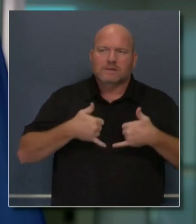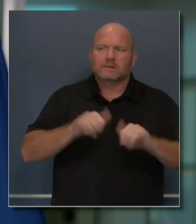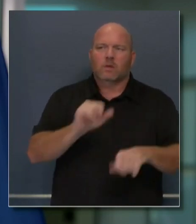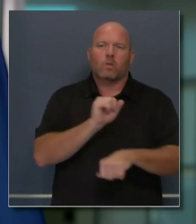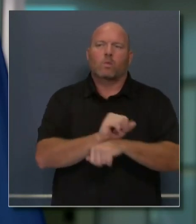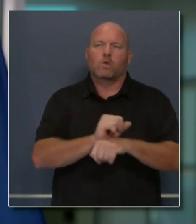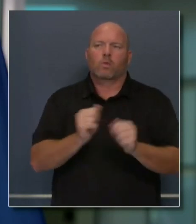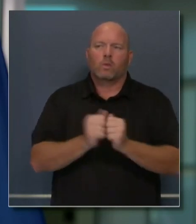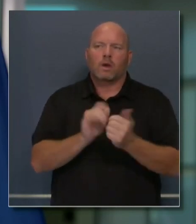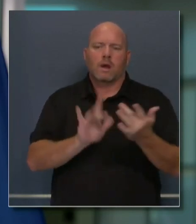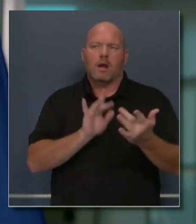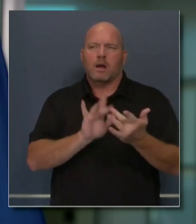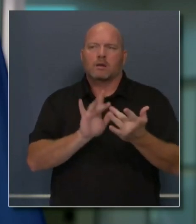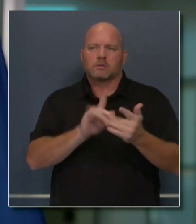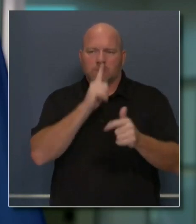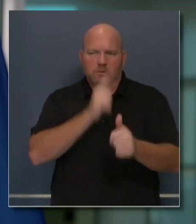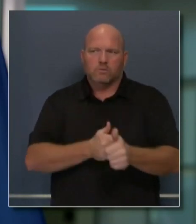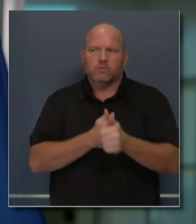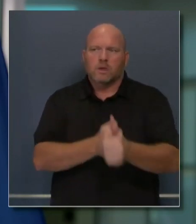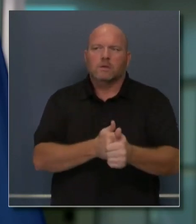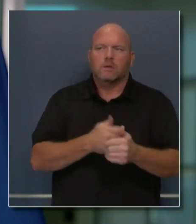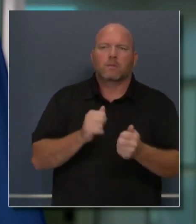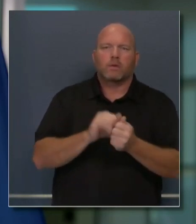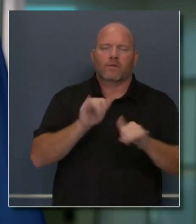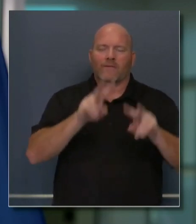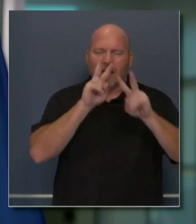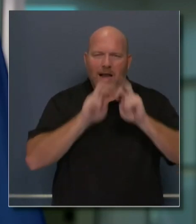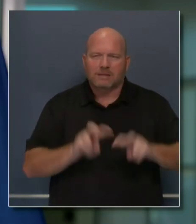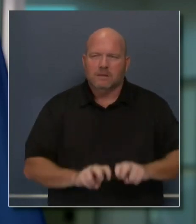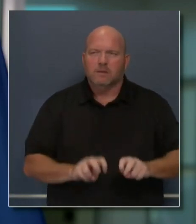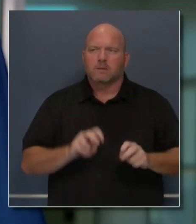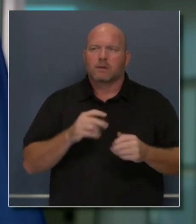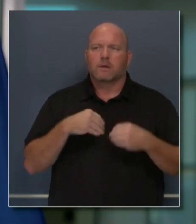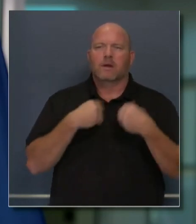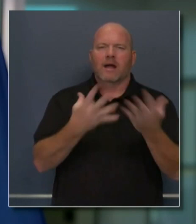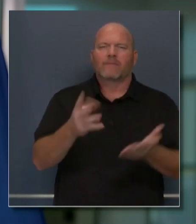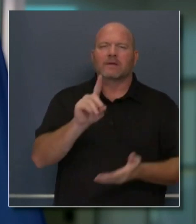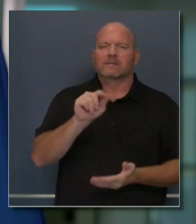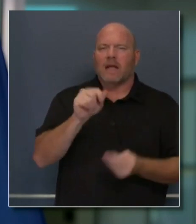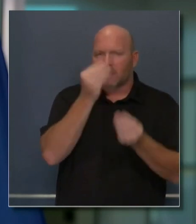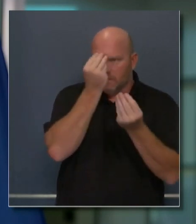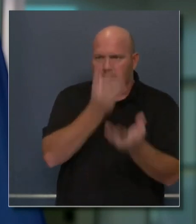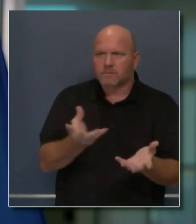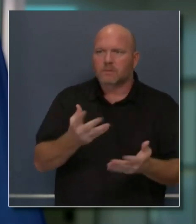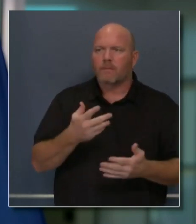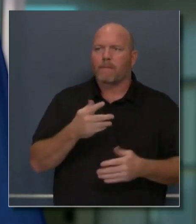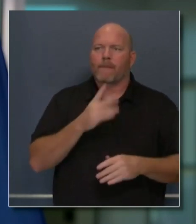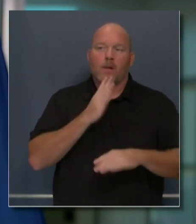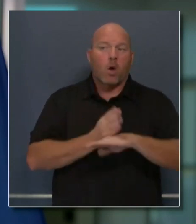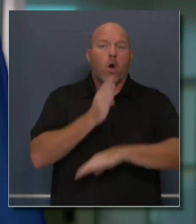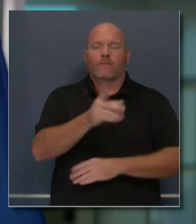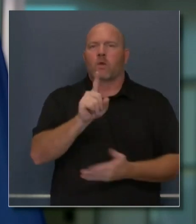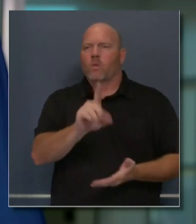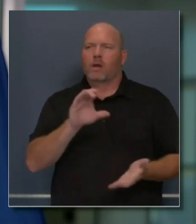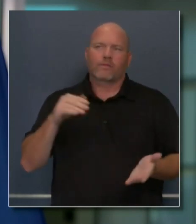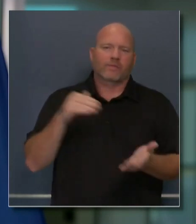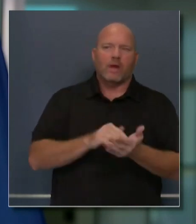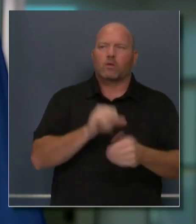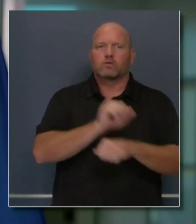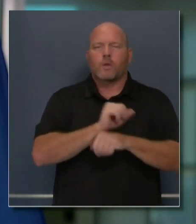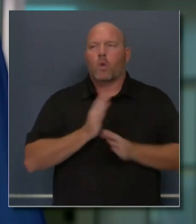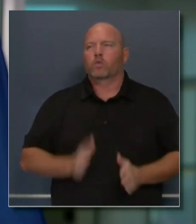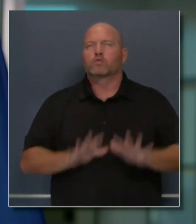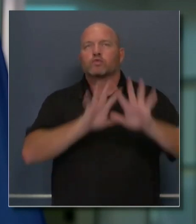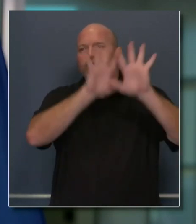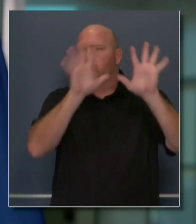tracing efforts? Yeah, I'll have to do the analysis, and I'll provide that data across the spectrum of hundreds of thousands of employees. But look at